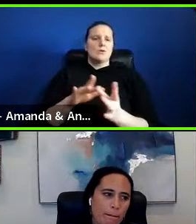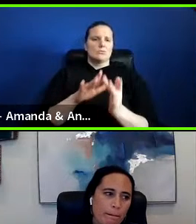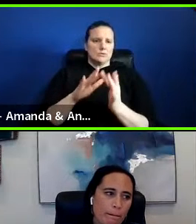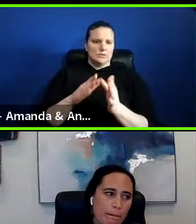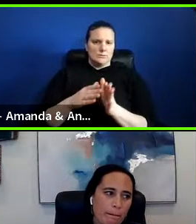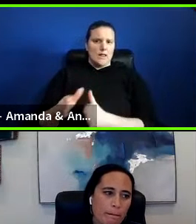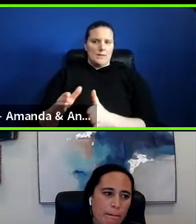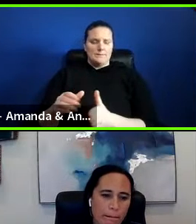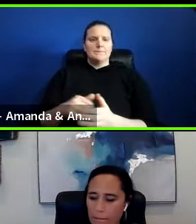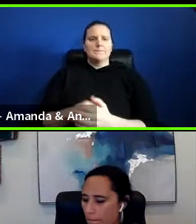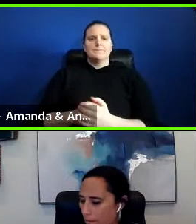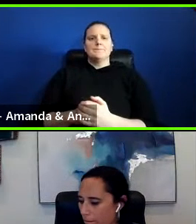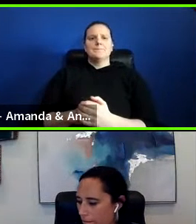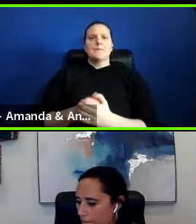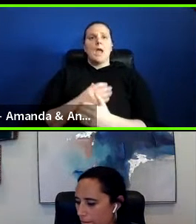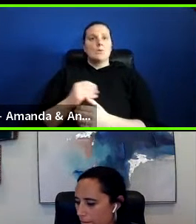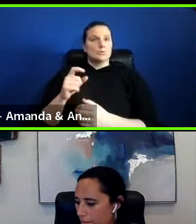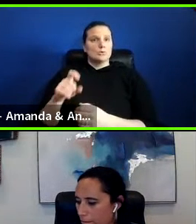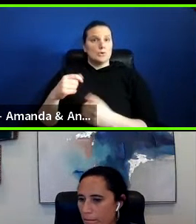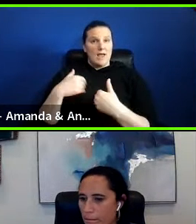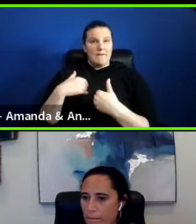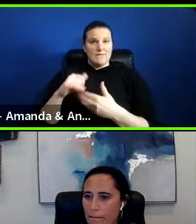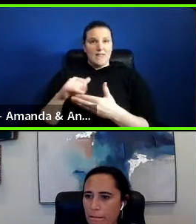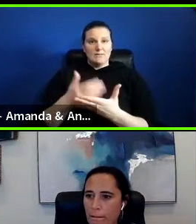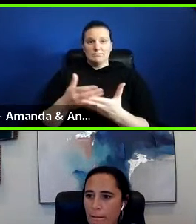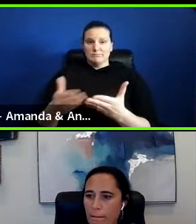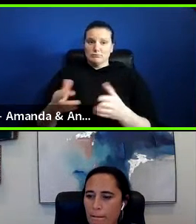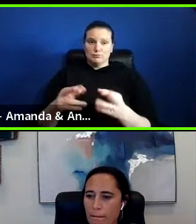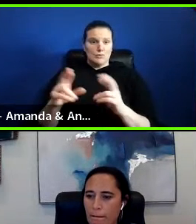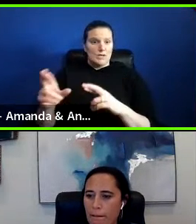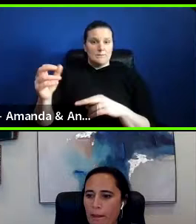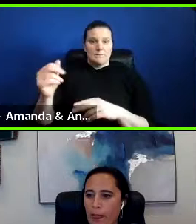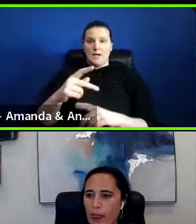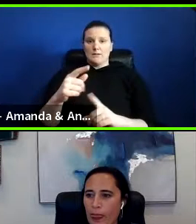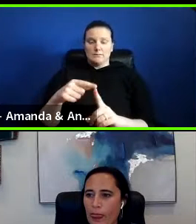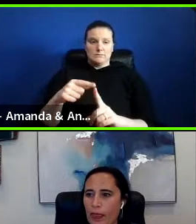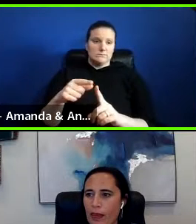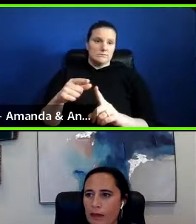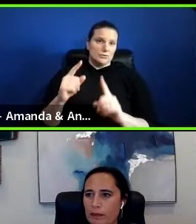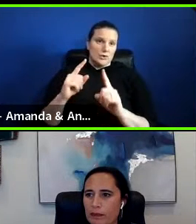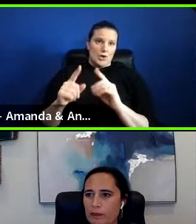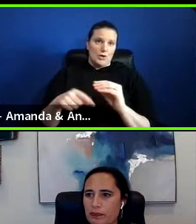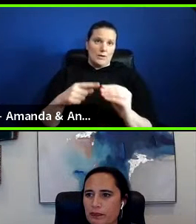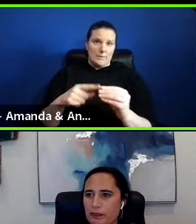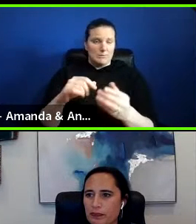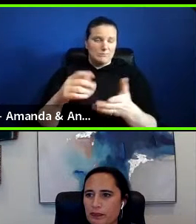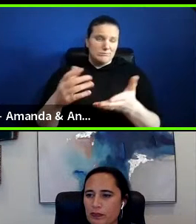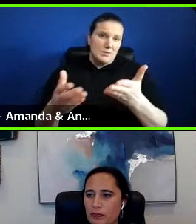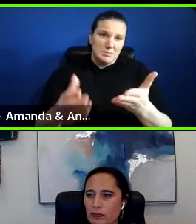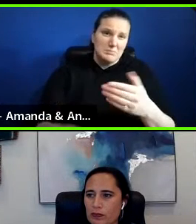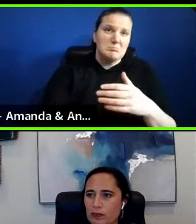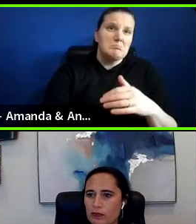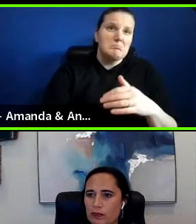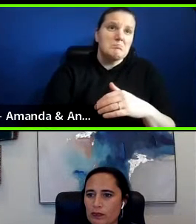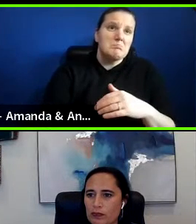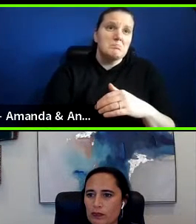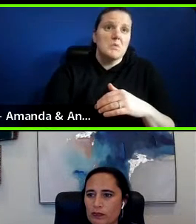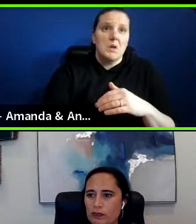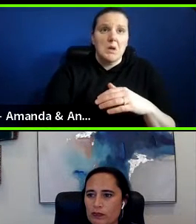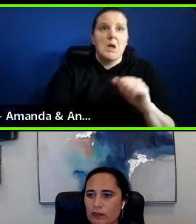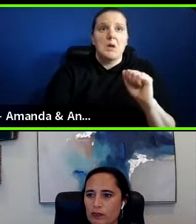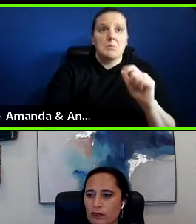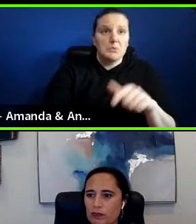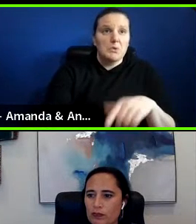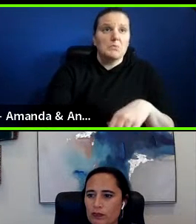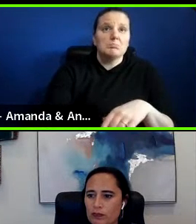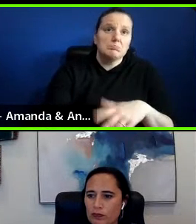plan. And we should have those items ready and come back to you to talk about probably in April. If